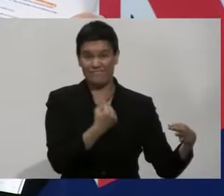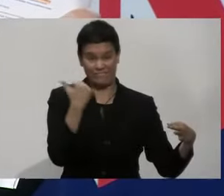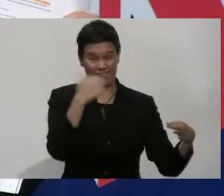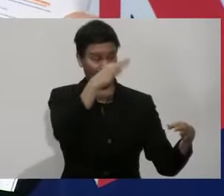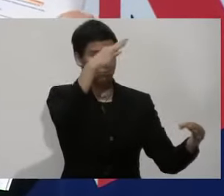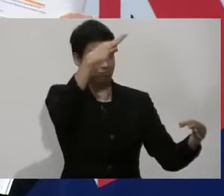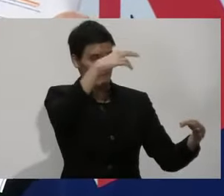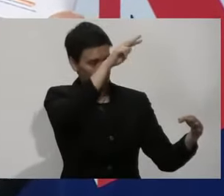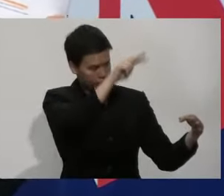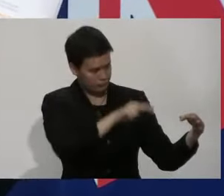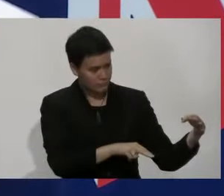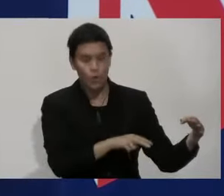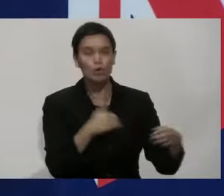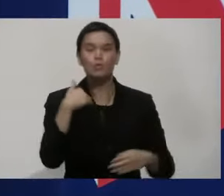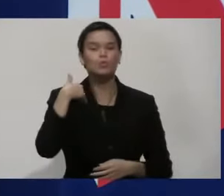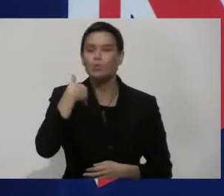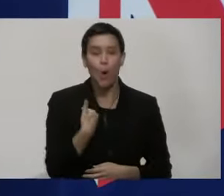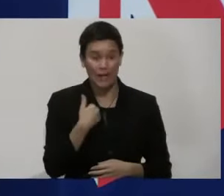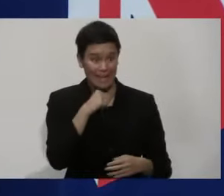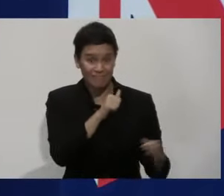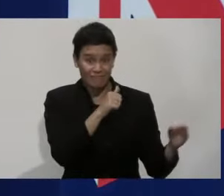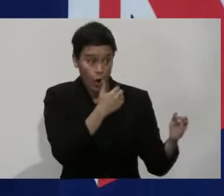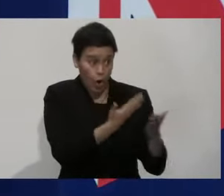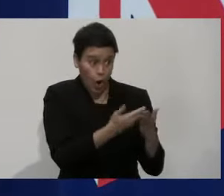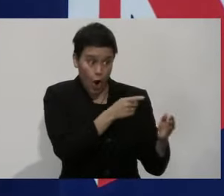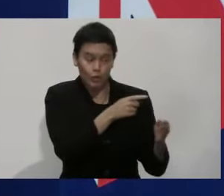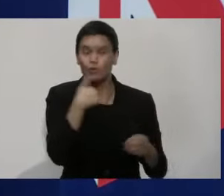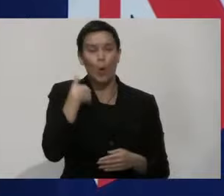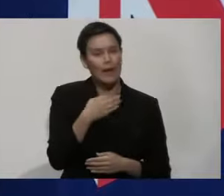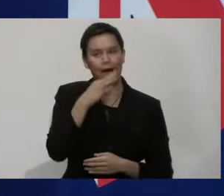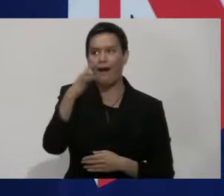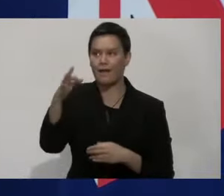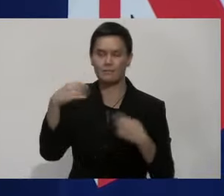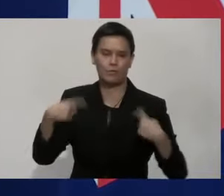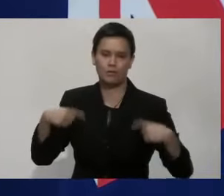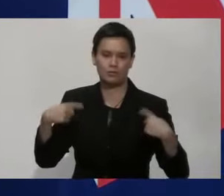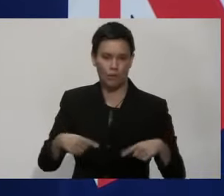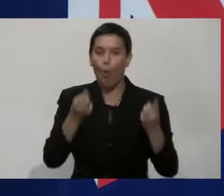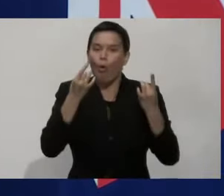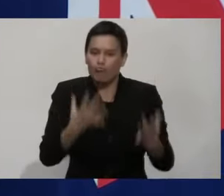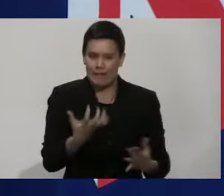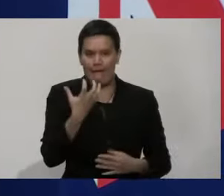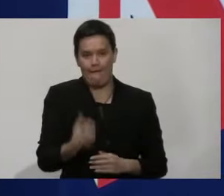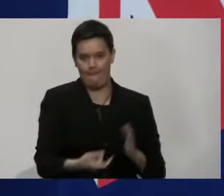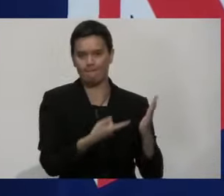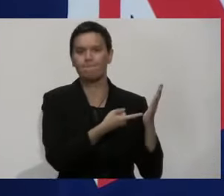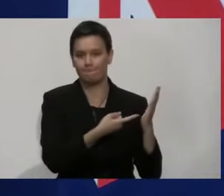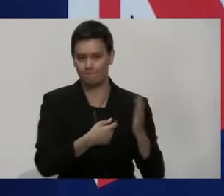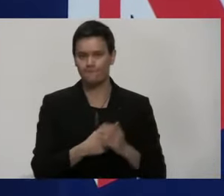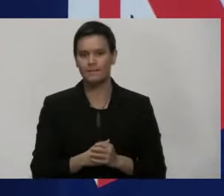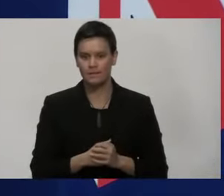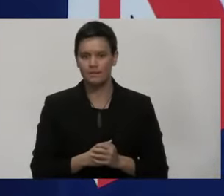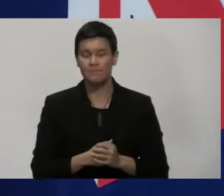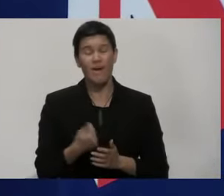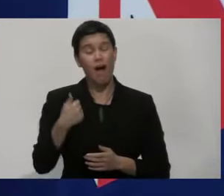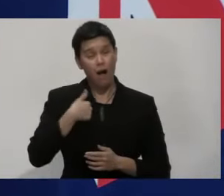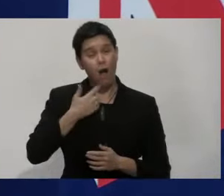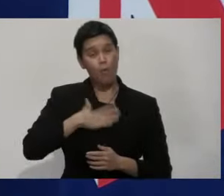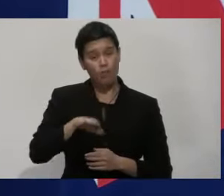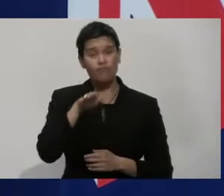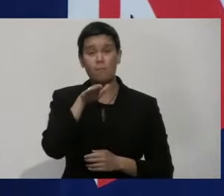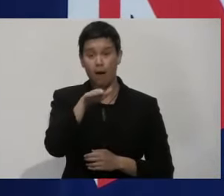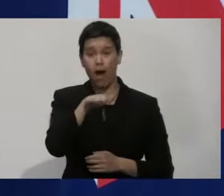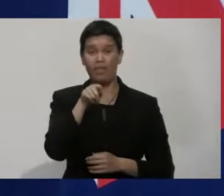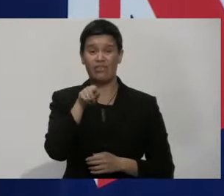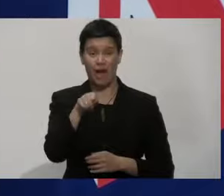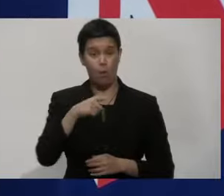any permission to be processed. The reason I wanted to point that out is because there is a percentage of requests coming into the ministry that